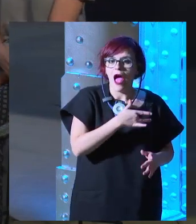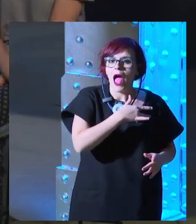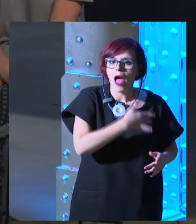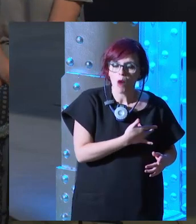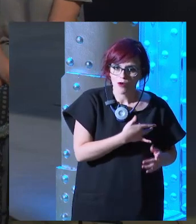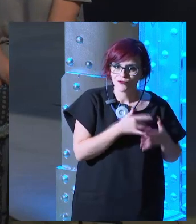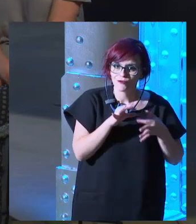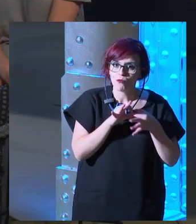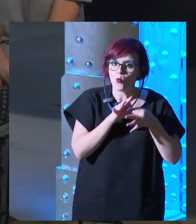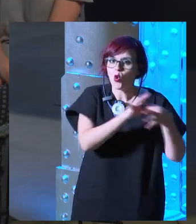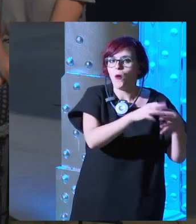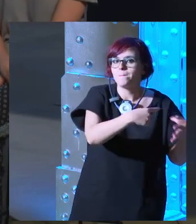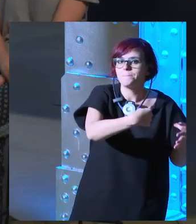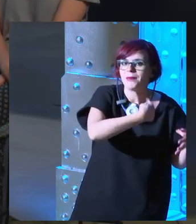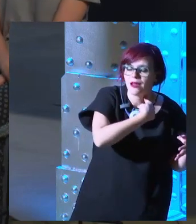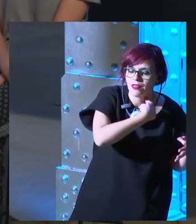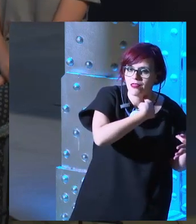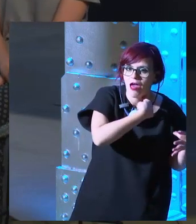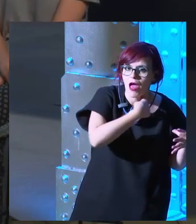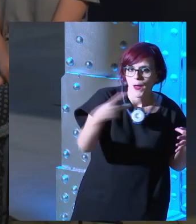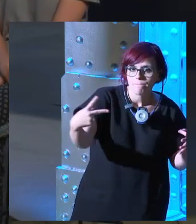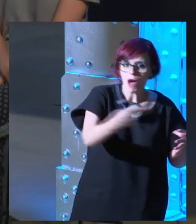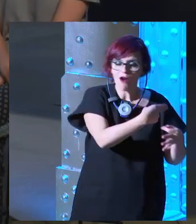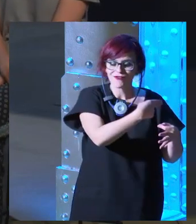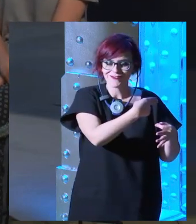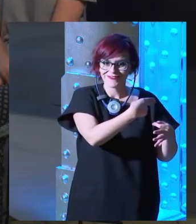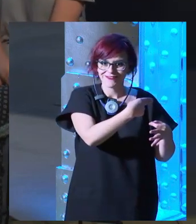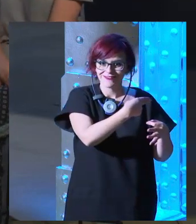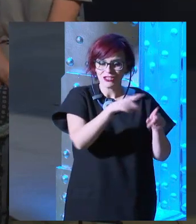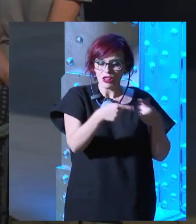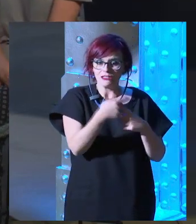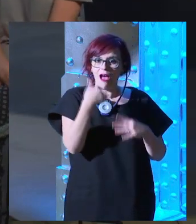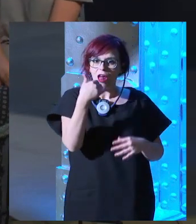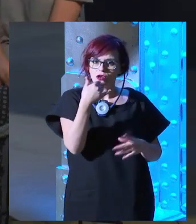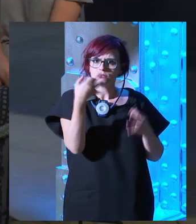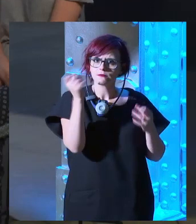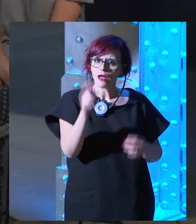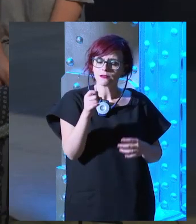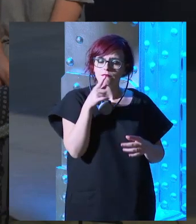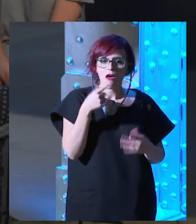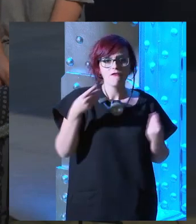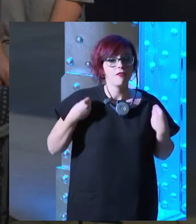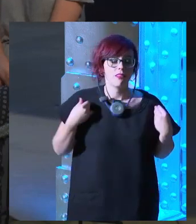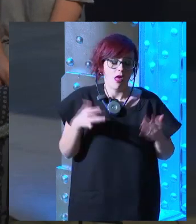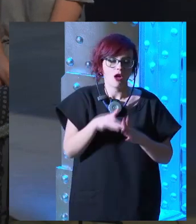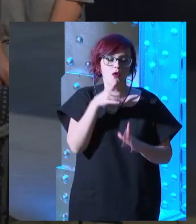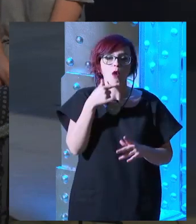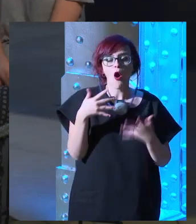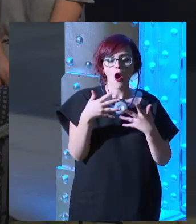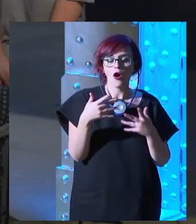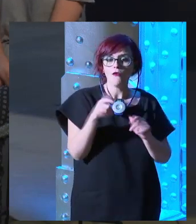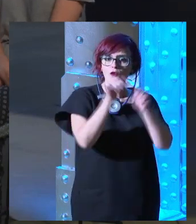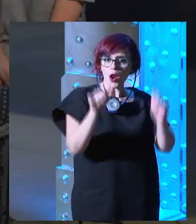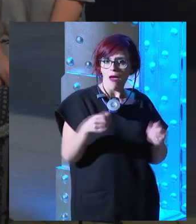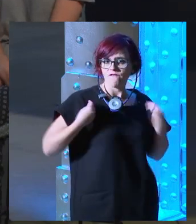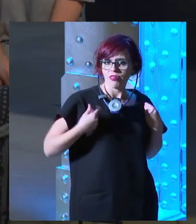break a personal myth, and I didn't know that I really wanted to, because we like our personal myths, don't we? We